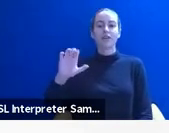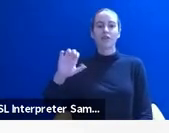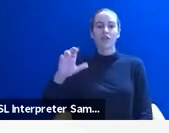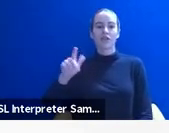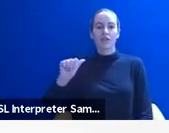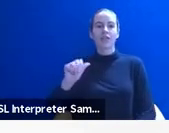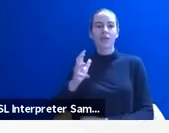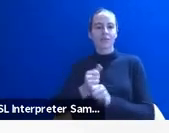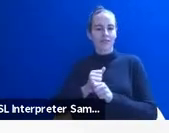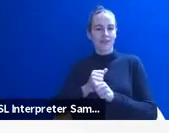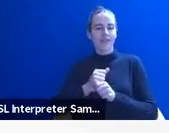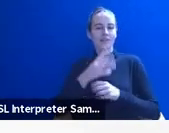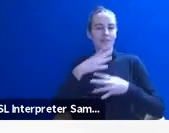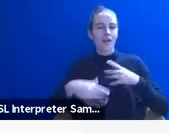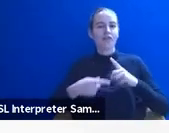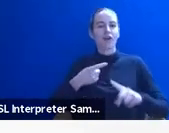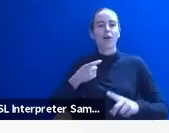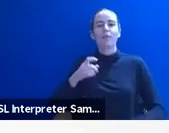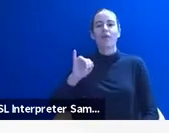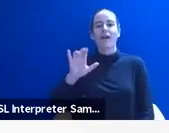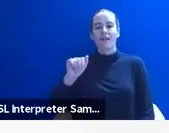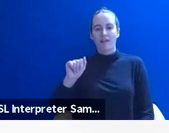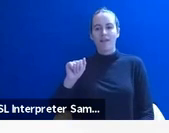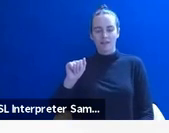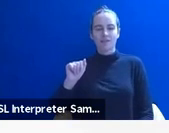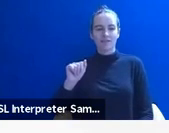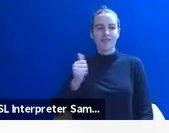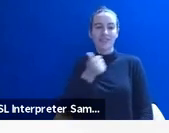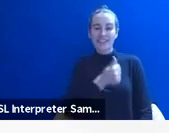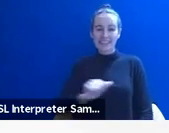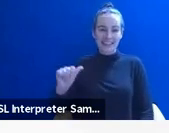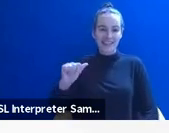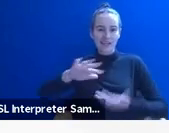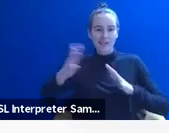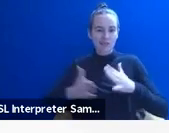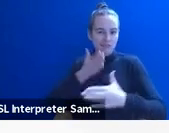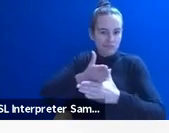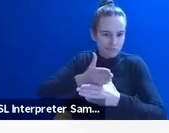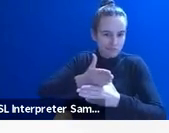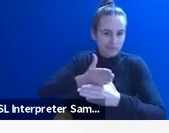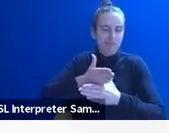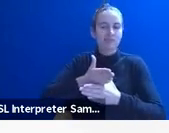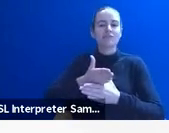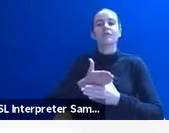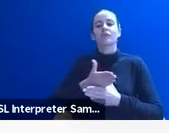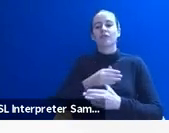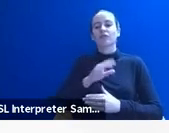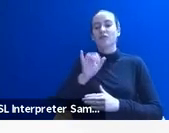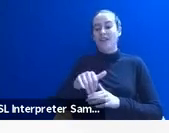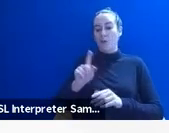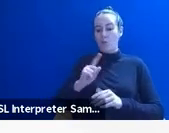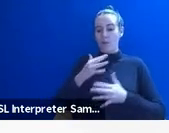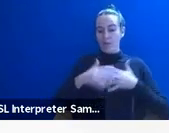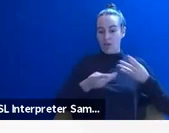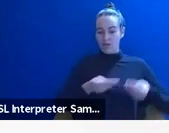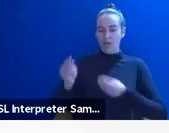inferior cerebellar artery, or the ICA, and so any disturbances to our stria vascularis, which is where the blood flows to, can change